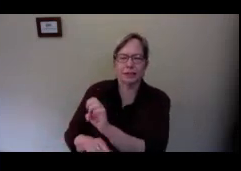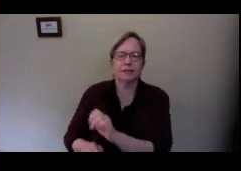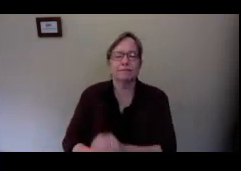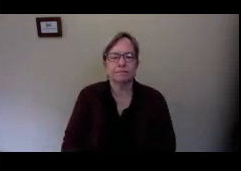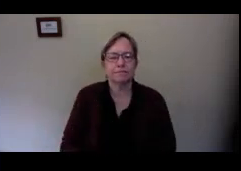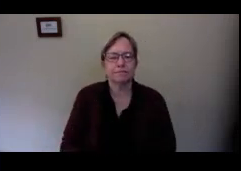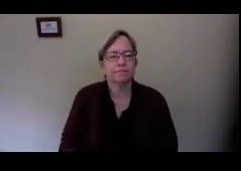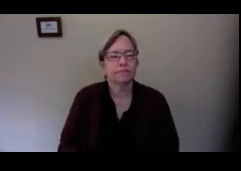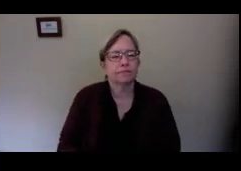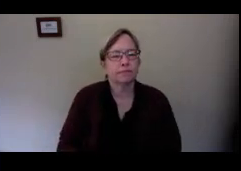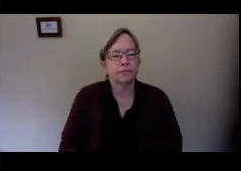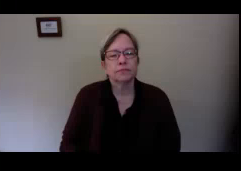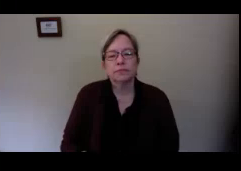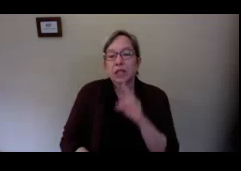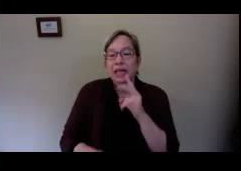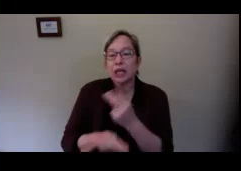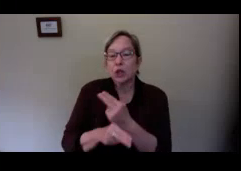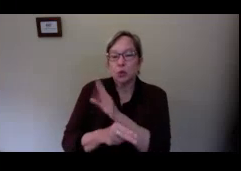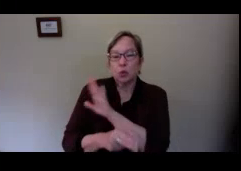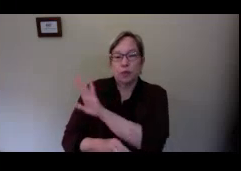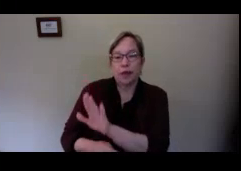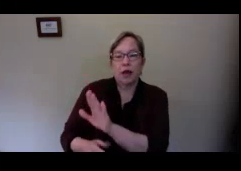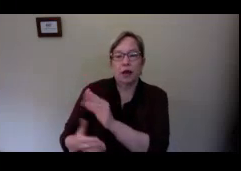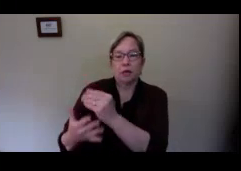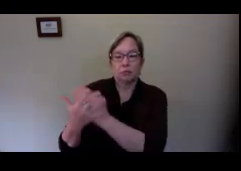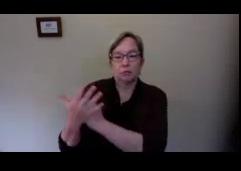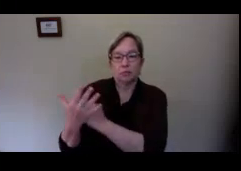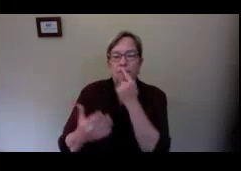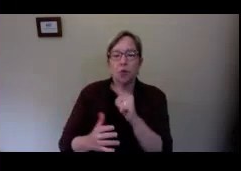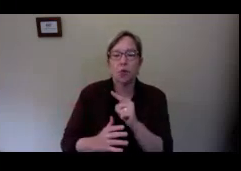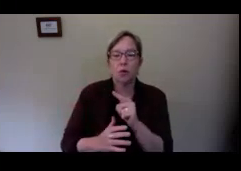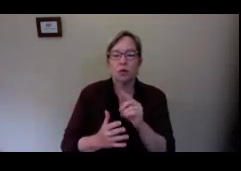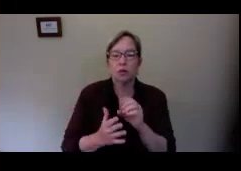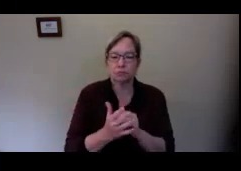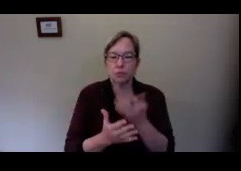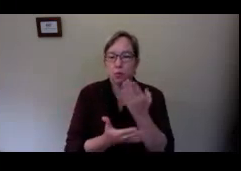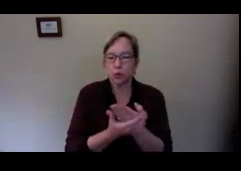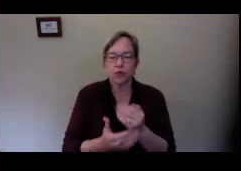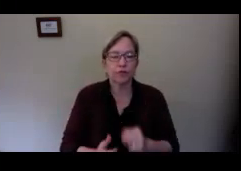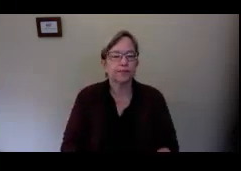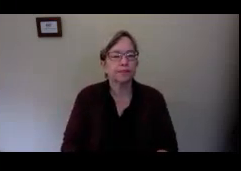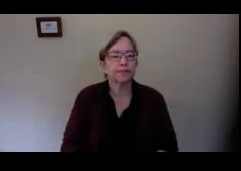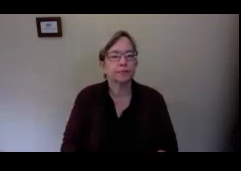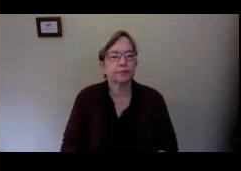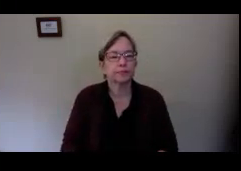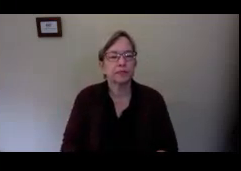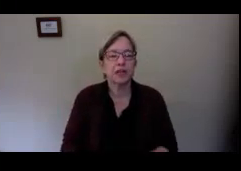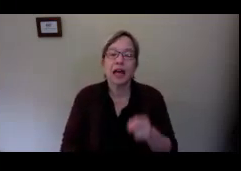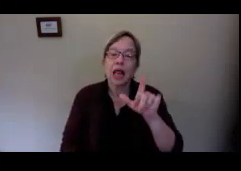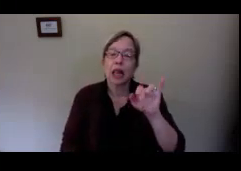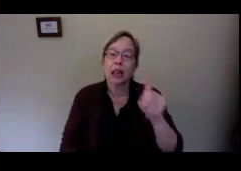documentation. So when you receive the slides, there's more. There's another link here for you to learn more.